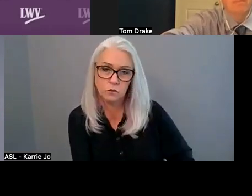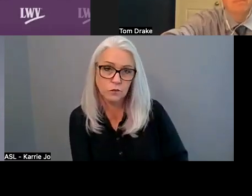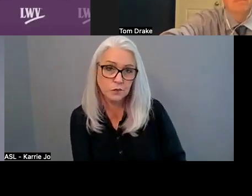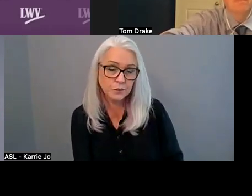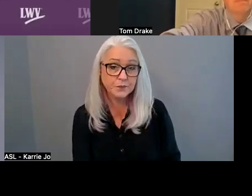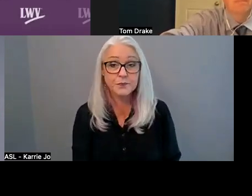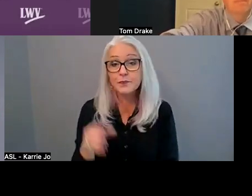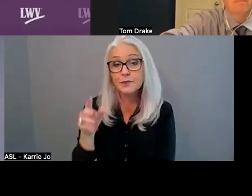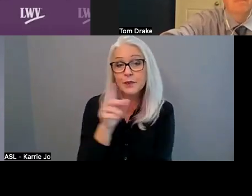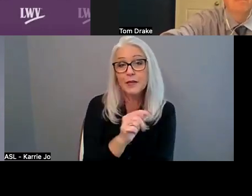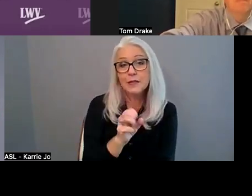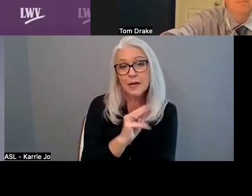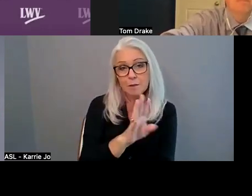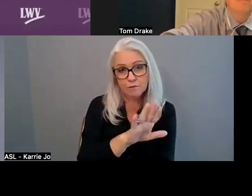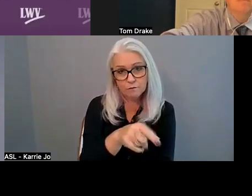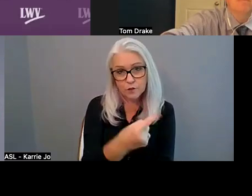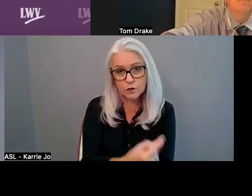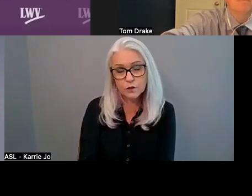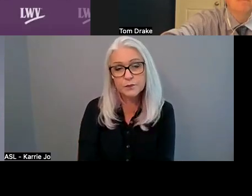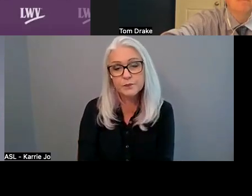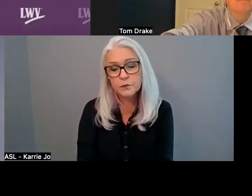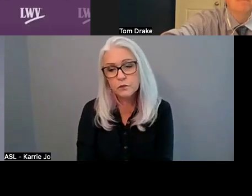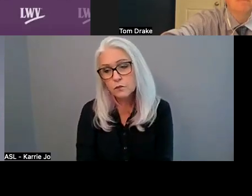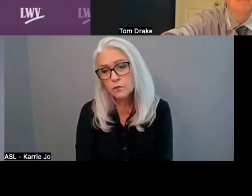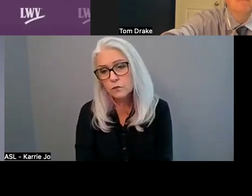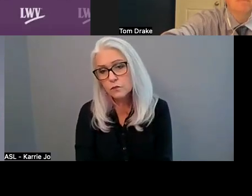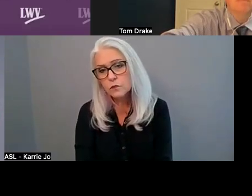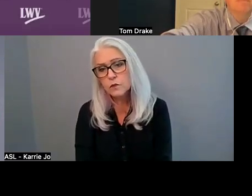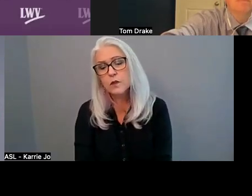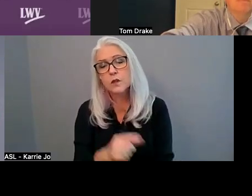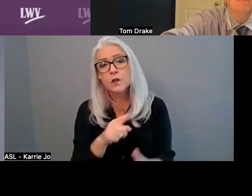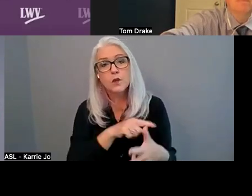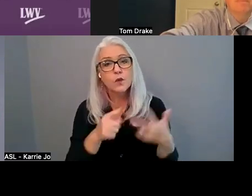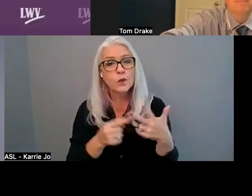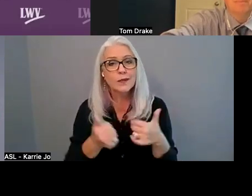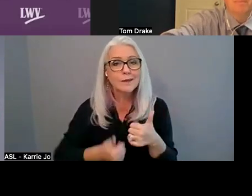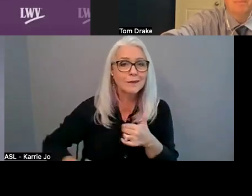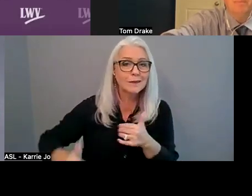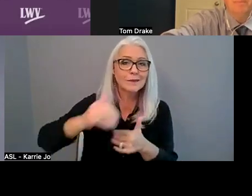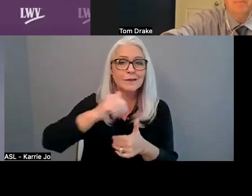Tom, the next question you'll answer first. What are your 3 top priorities for Hastings?